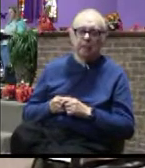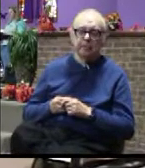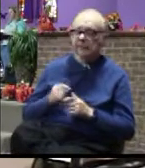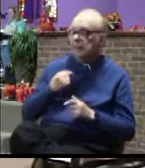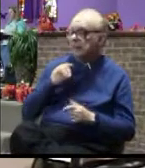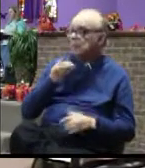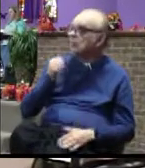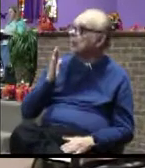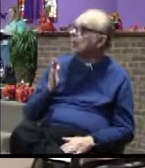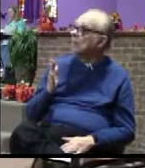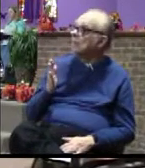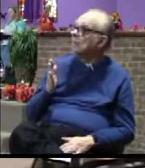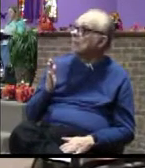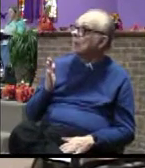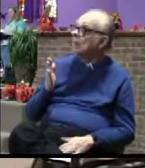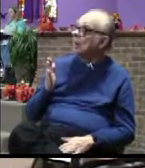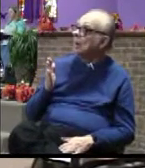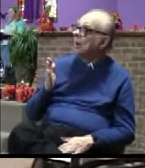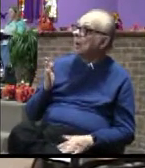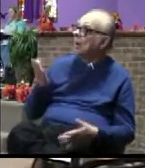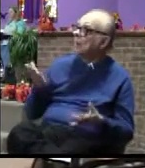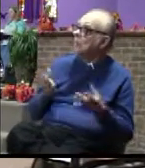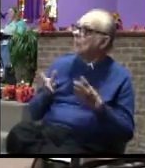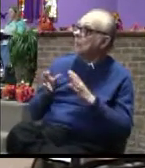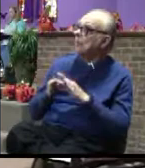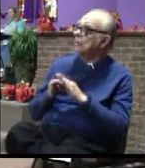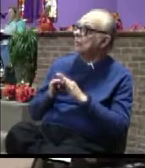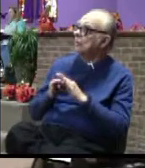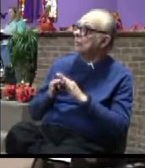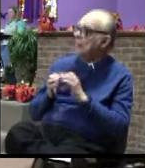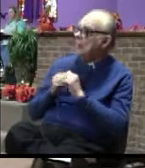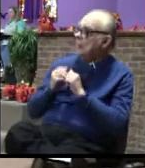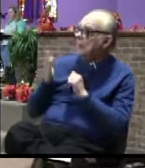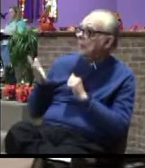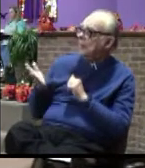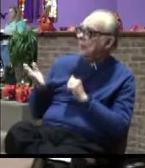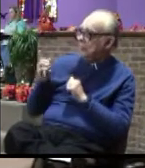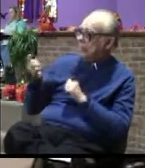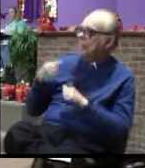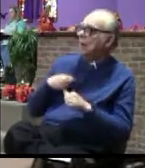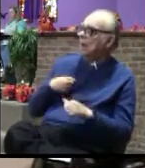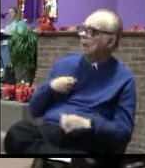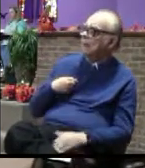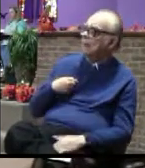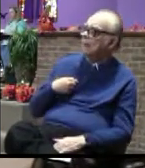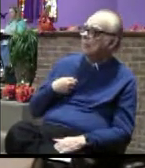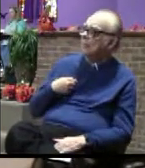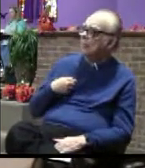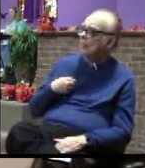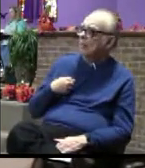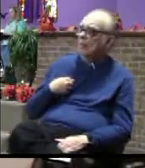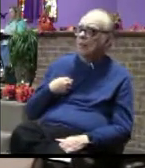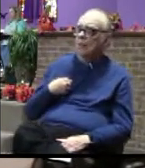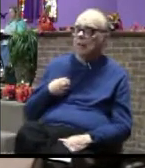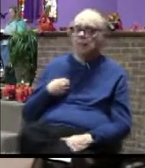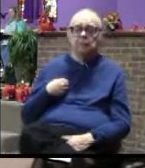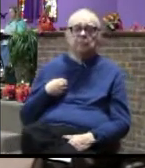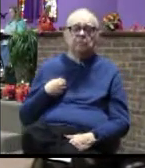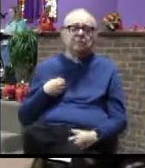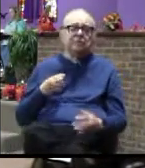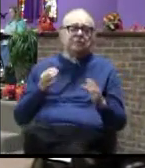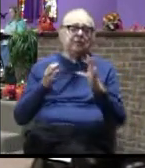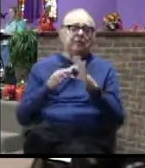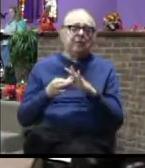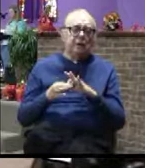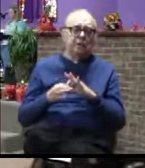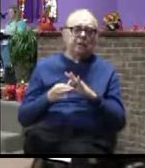and just say God I just want to restore the relationship between you and I the way you want it to